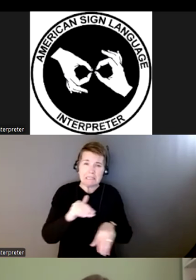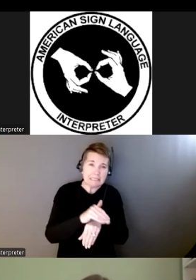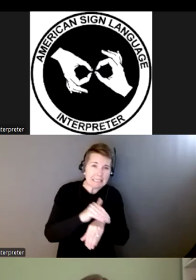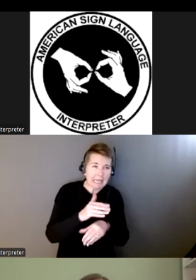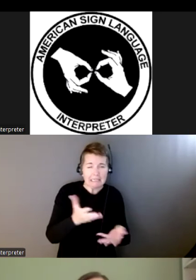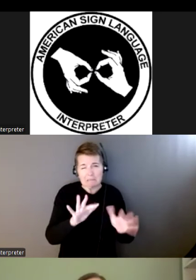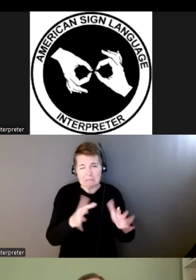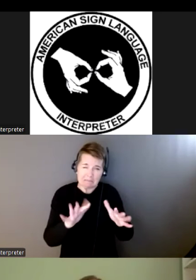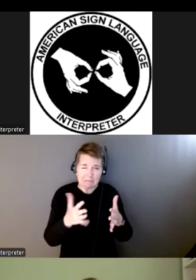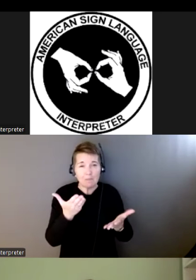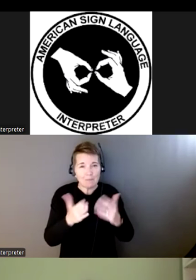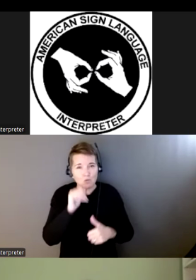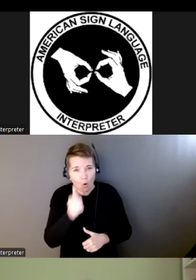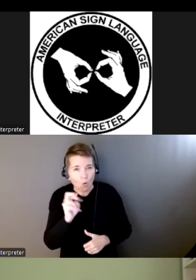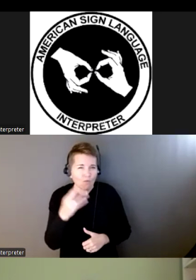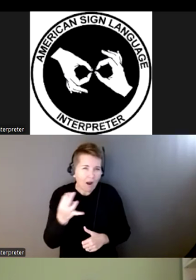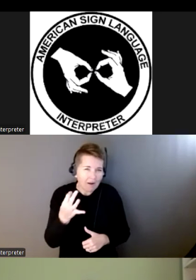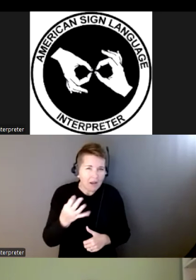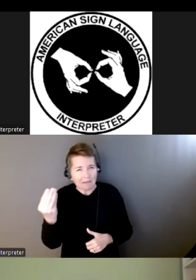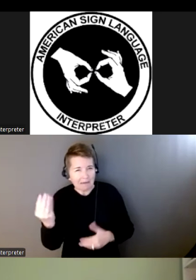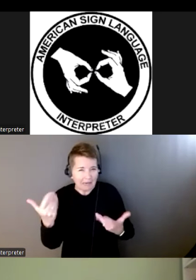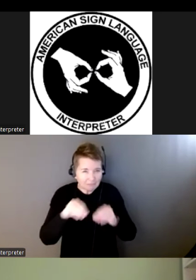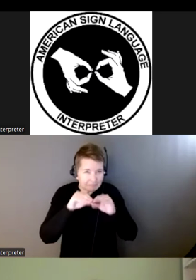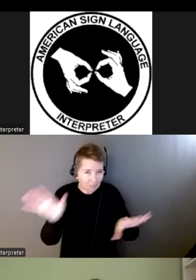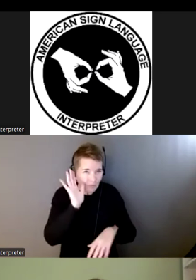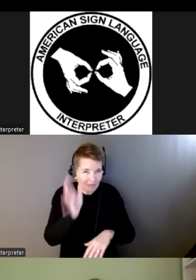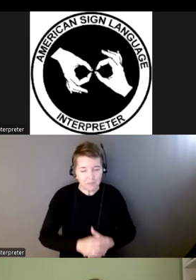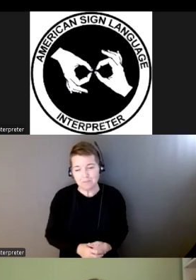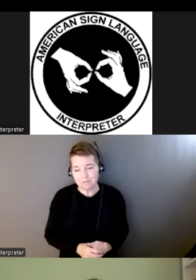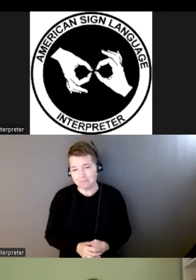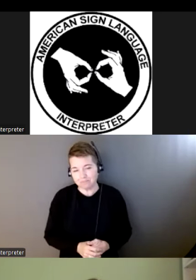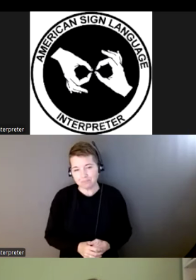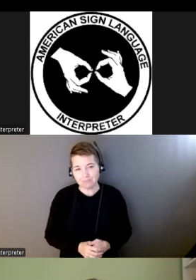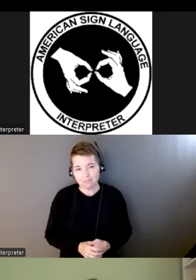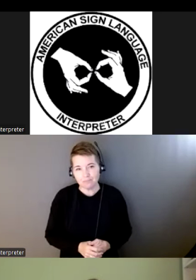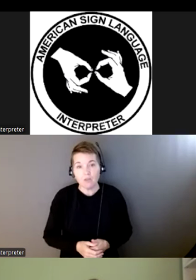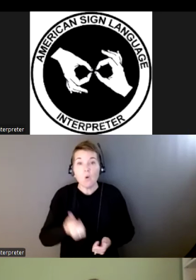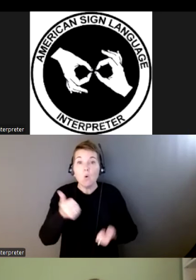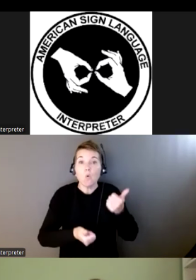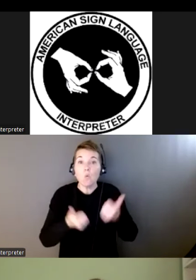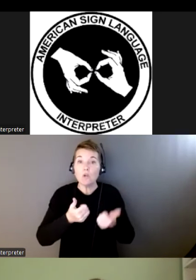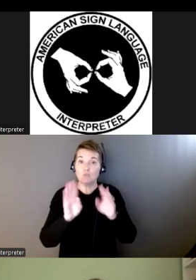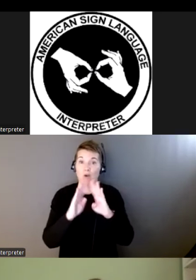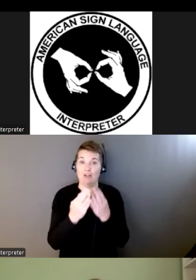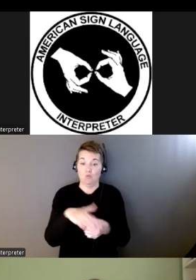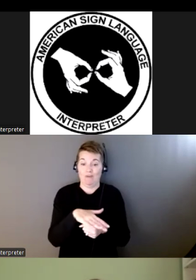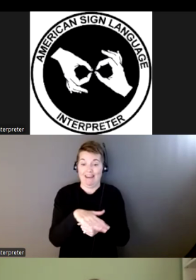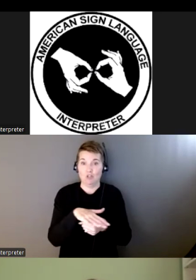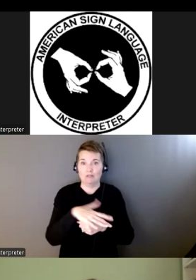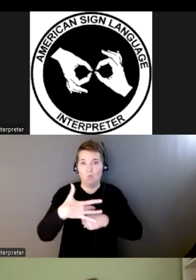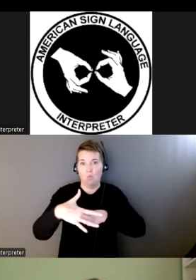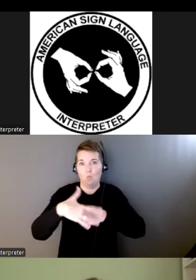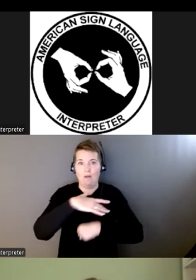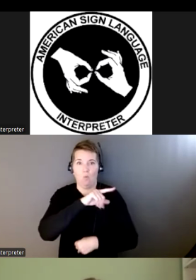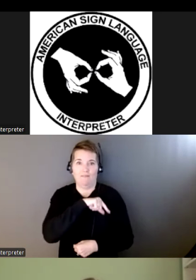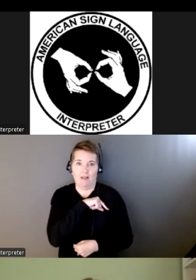days. All right, so eligible branches. This year, we